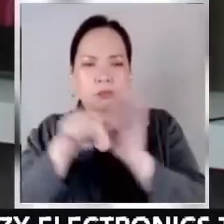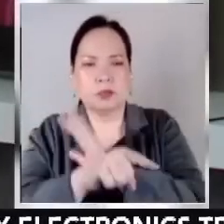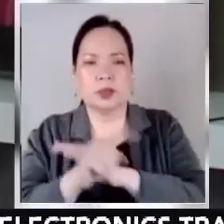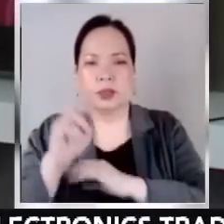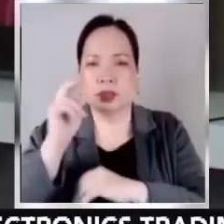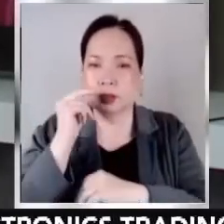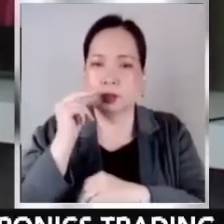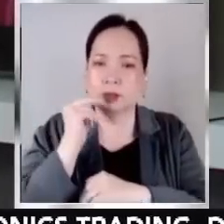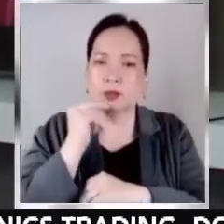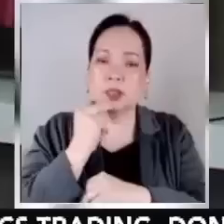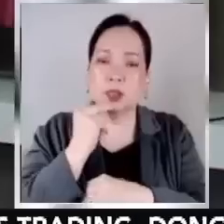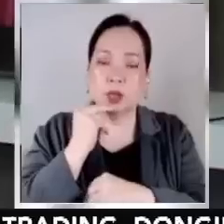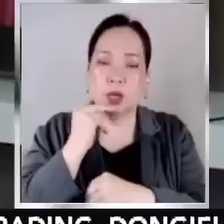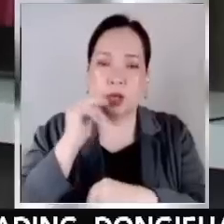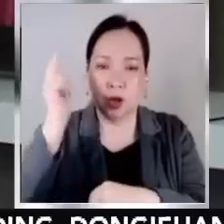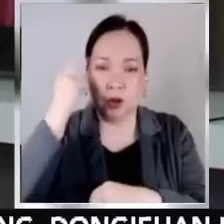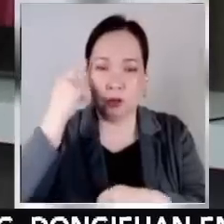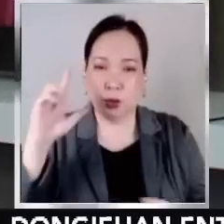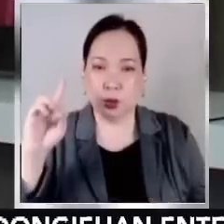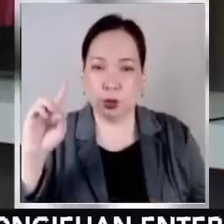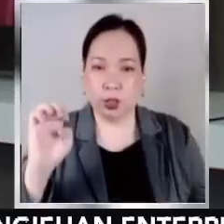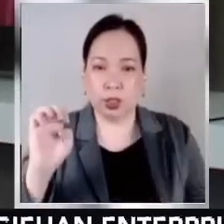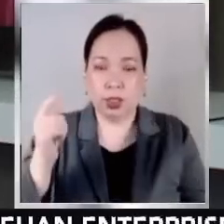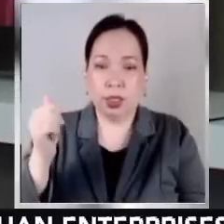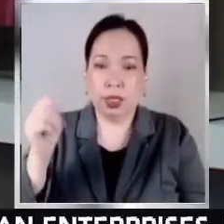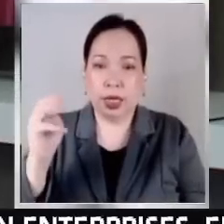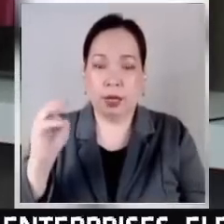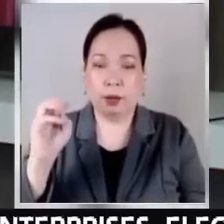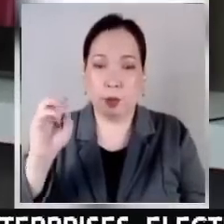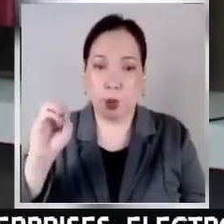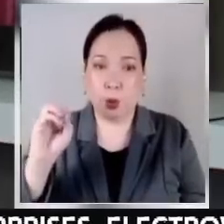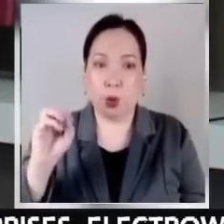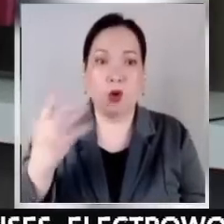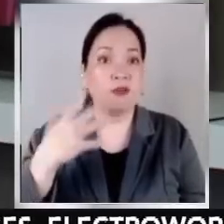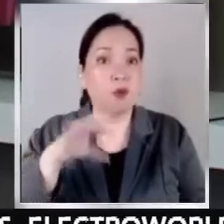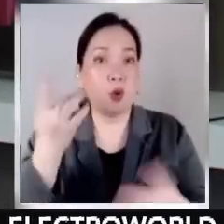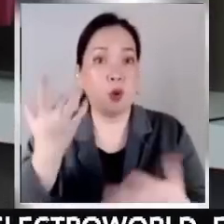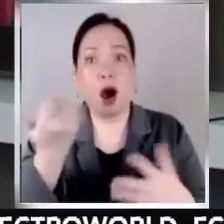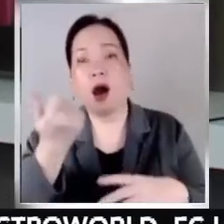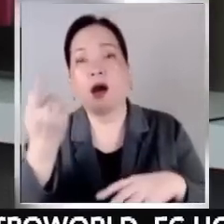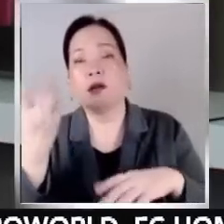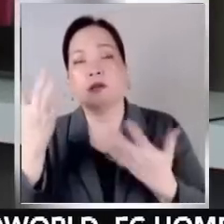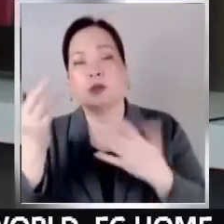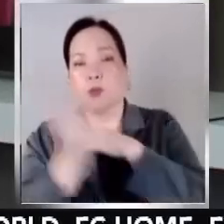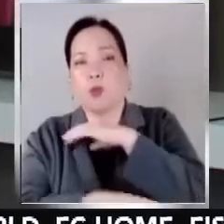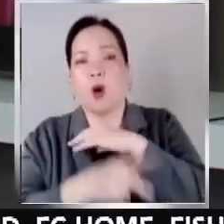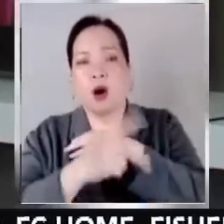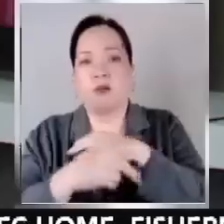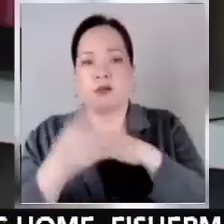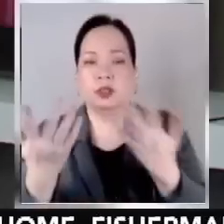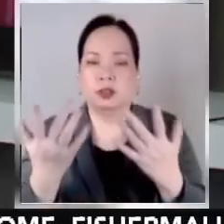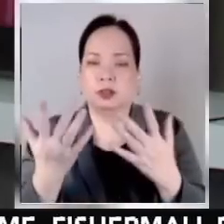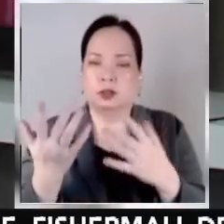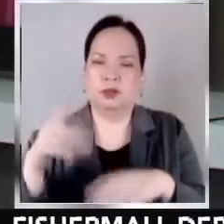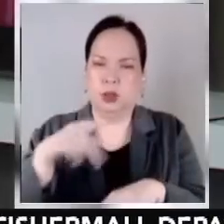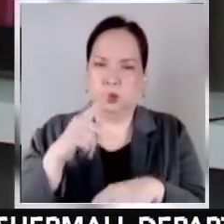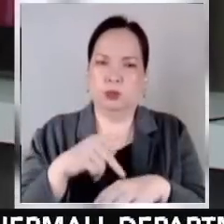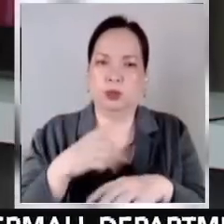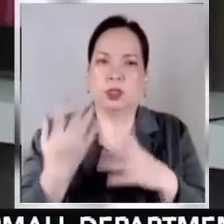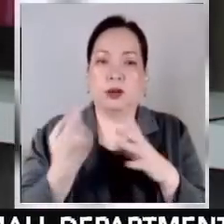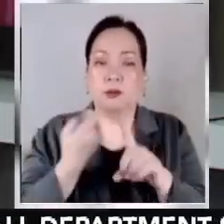degamo nahuli raw ito sa ibang bahagi ng bansa makaraang tumakas sa negros oriental nakatutok si